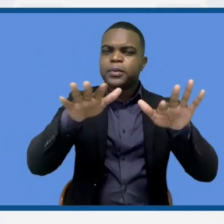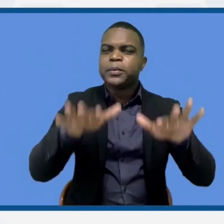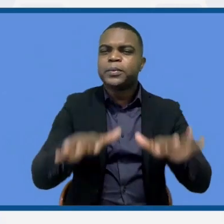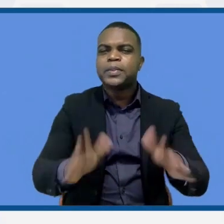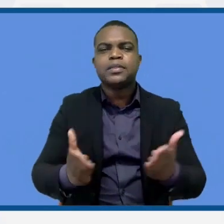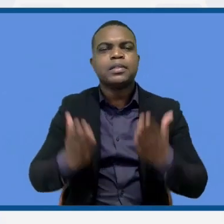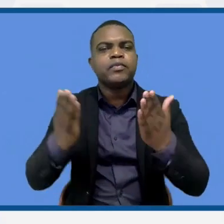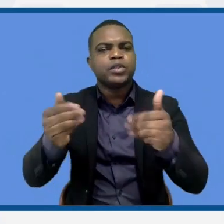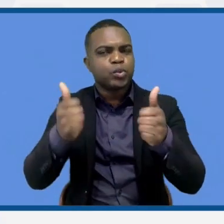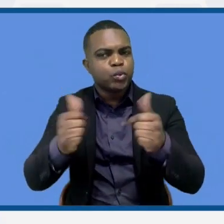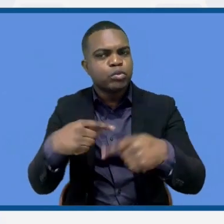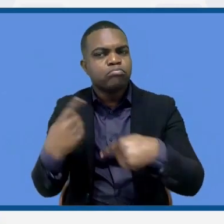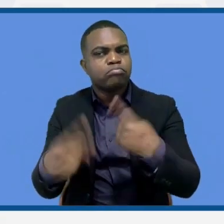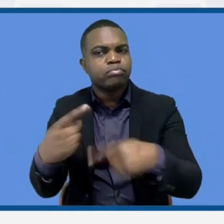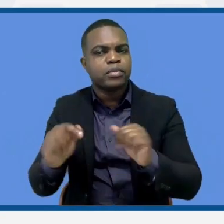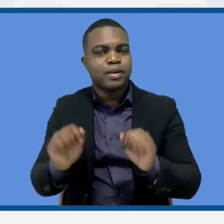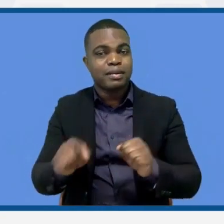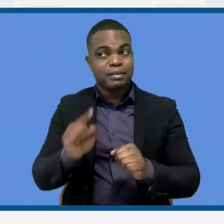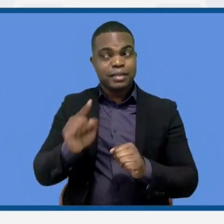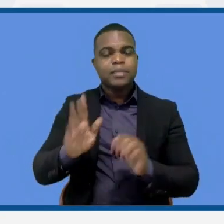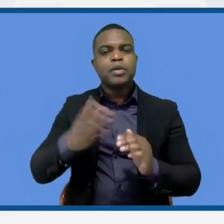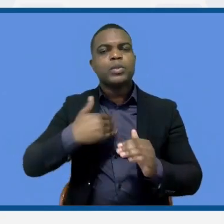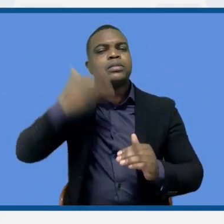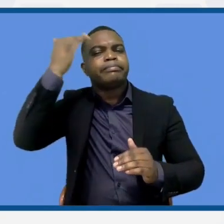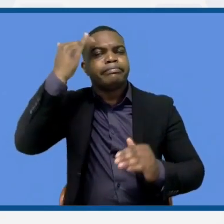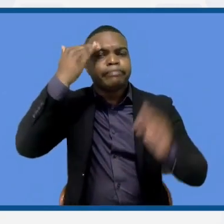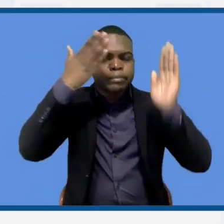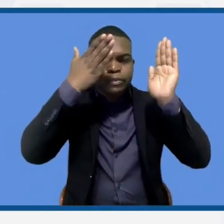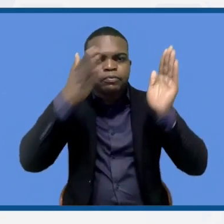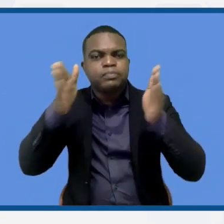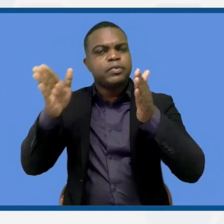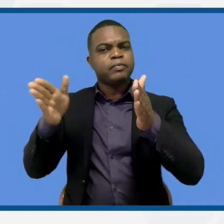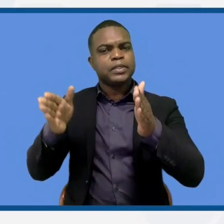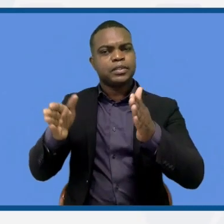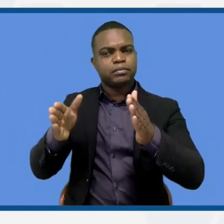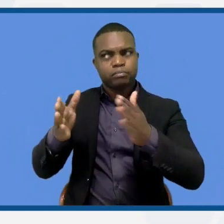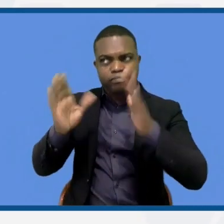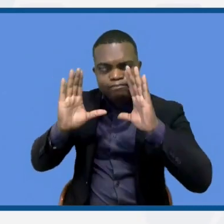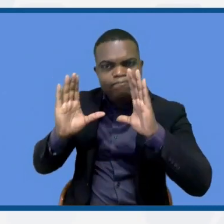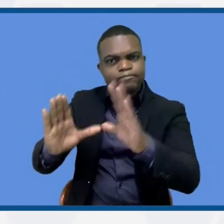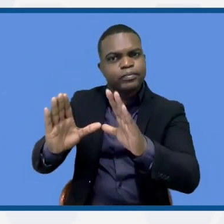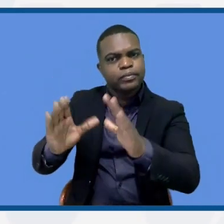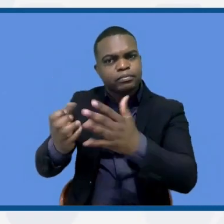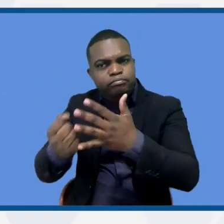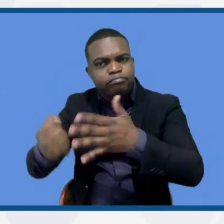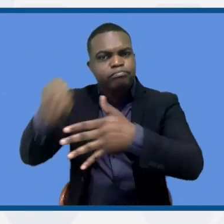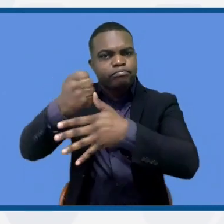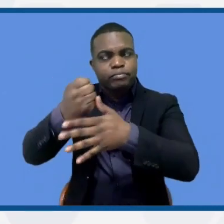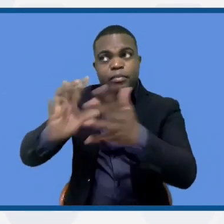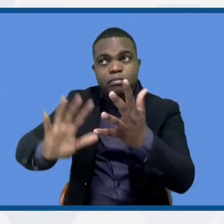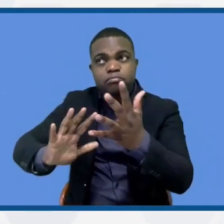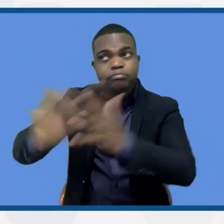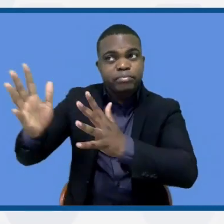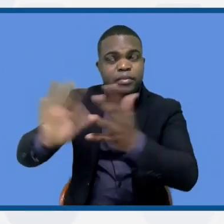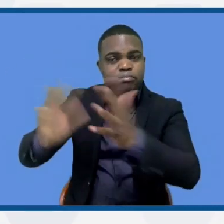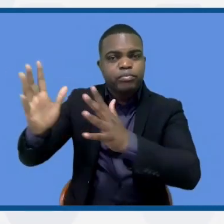is embedded into the whole infrastructure system. At UNDRR, we stand ready to collaborate with countries